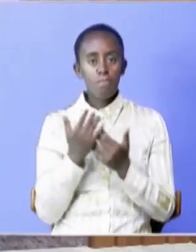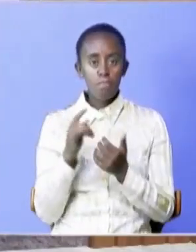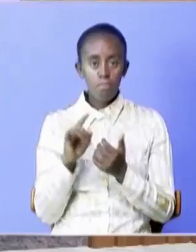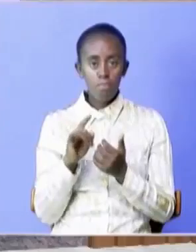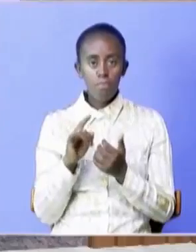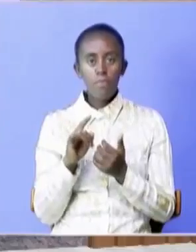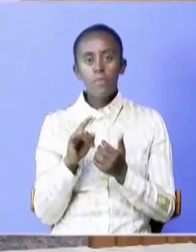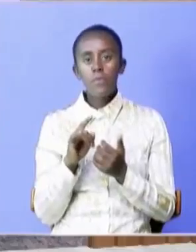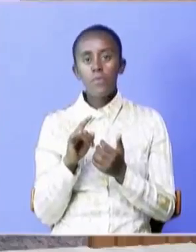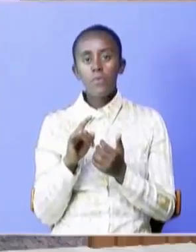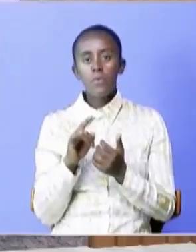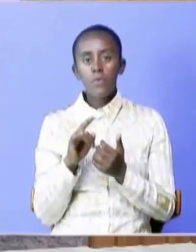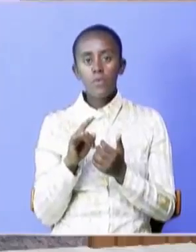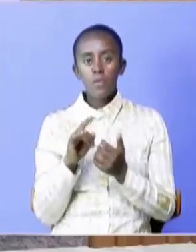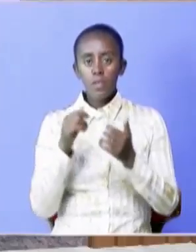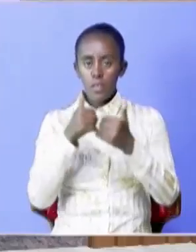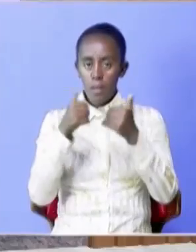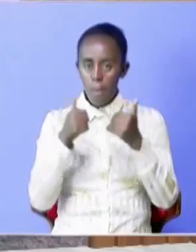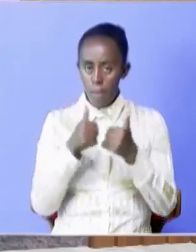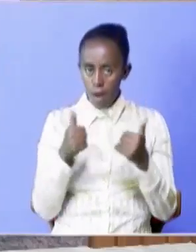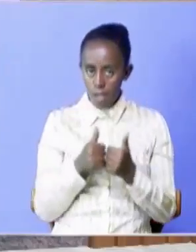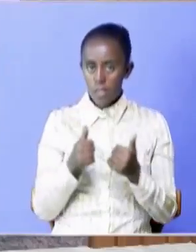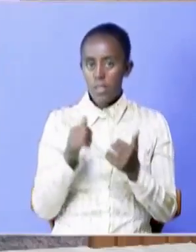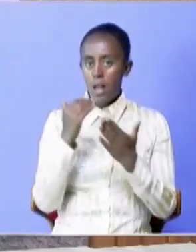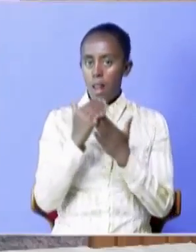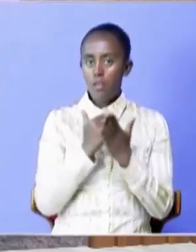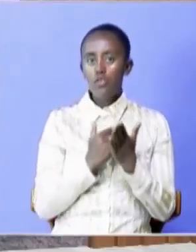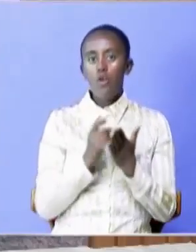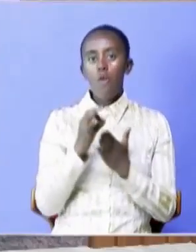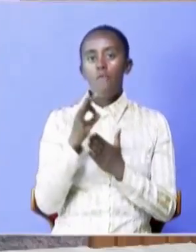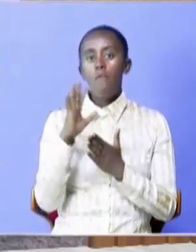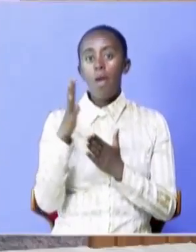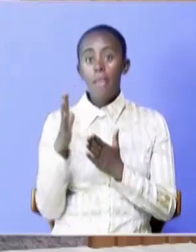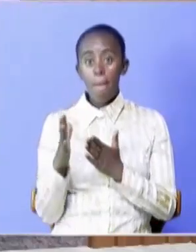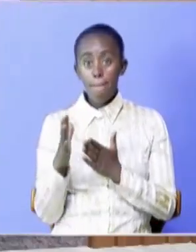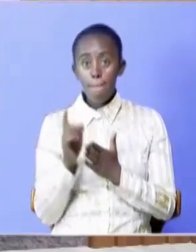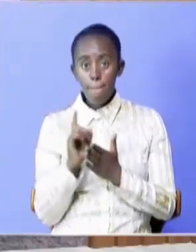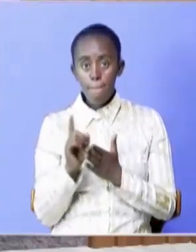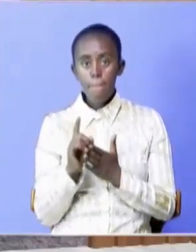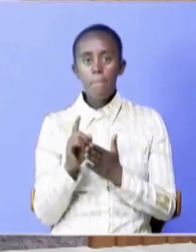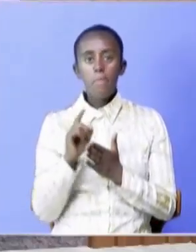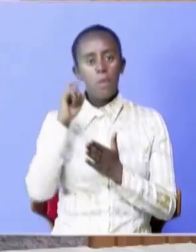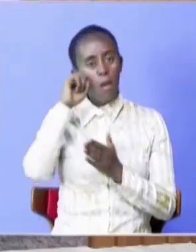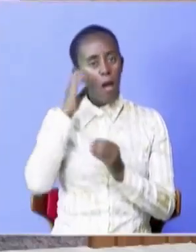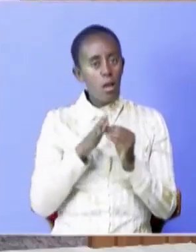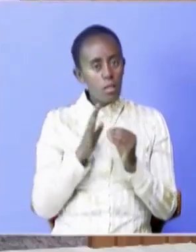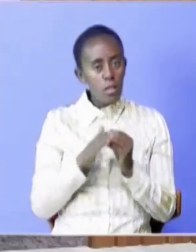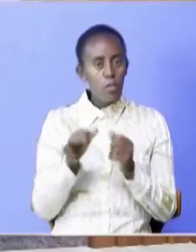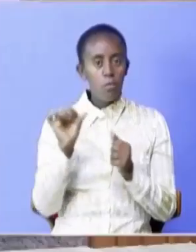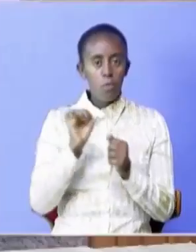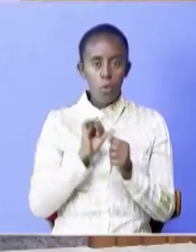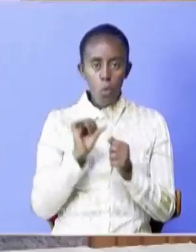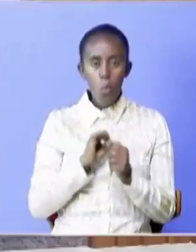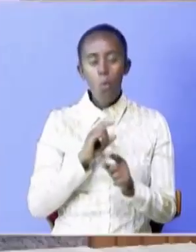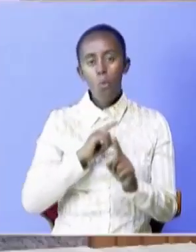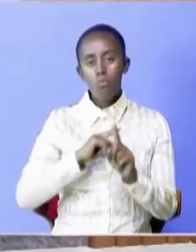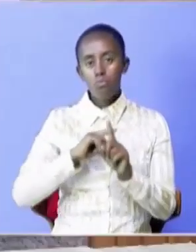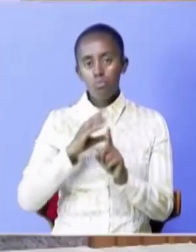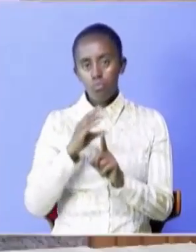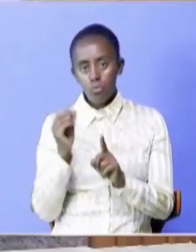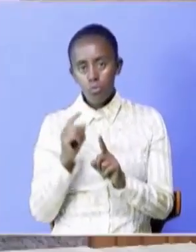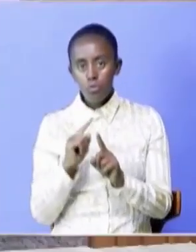when we were talking about a separated list of items, we used onions, we used